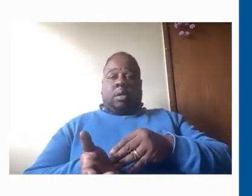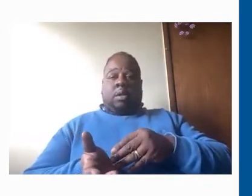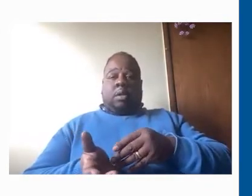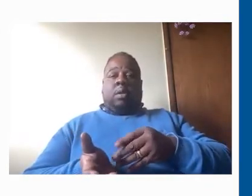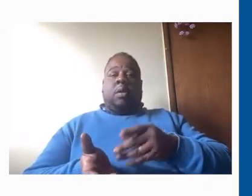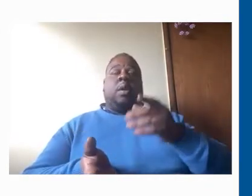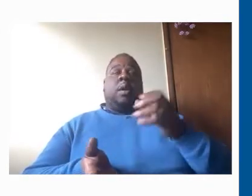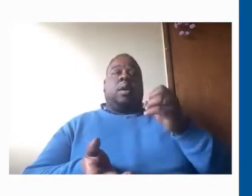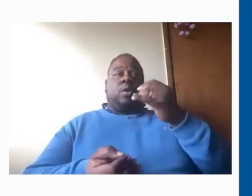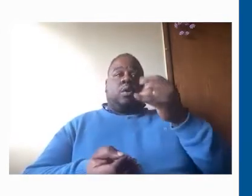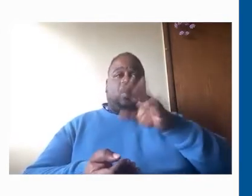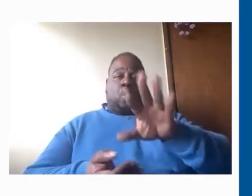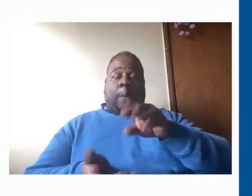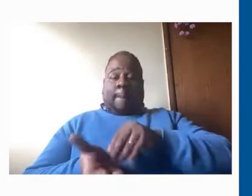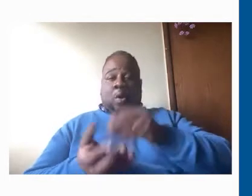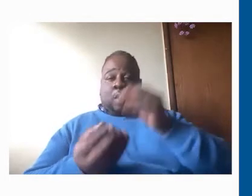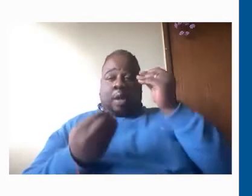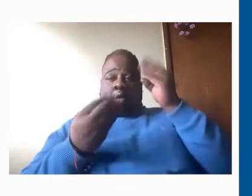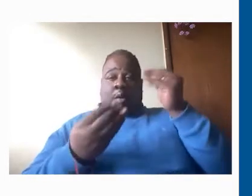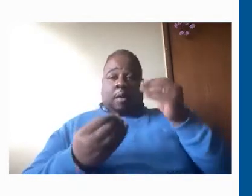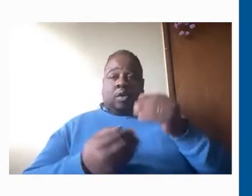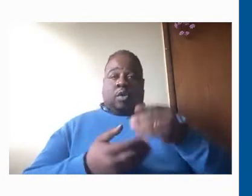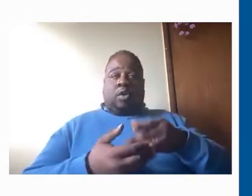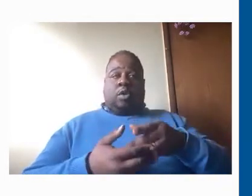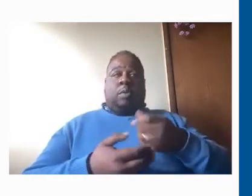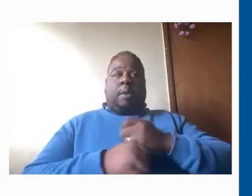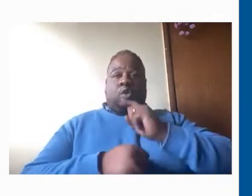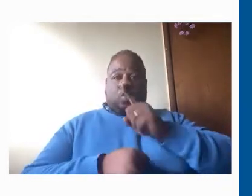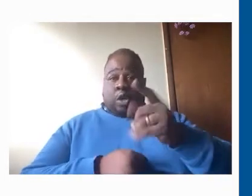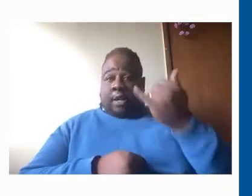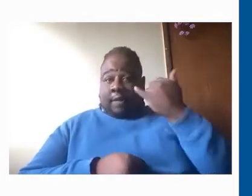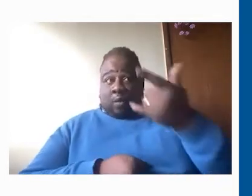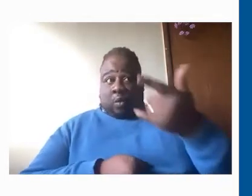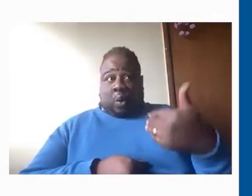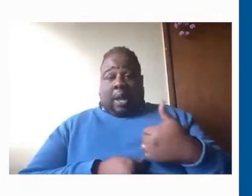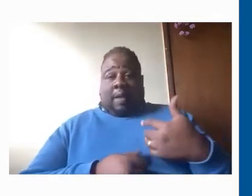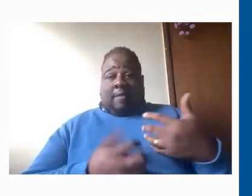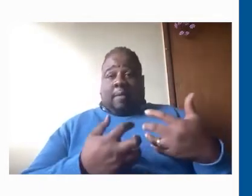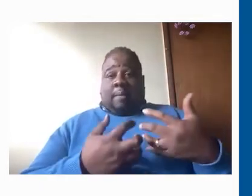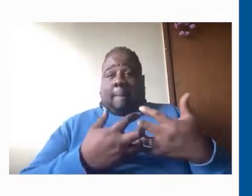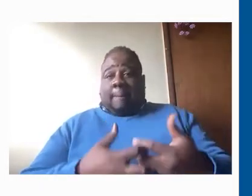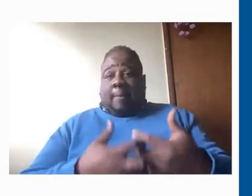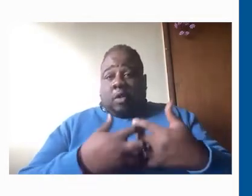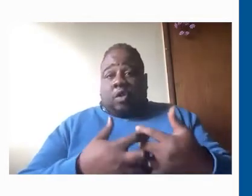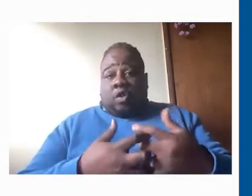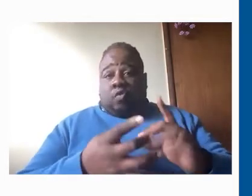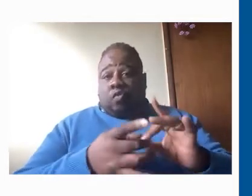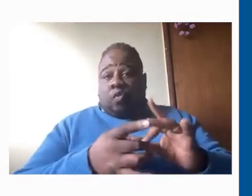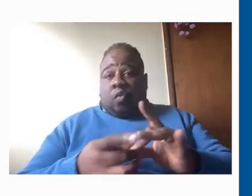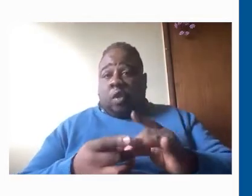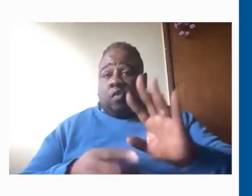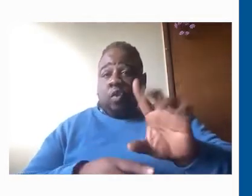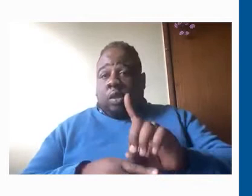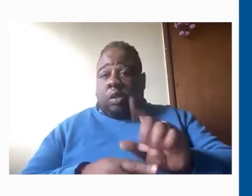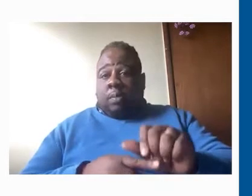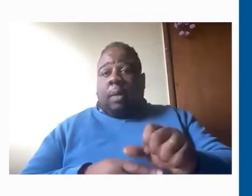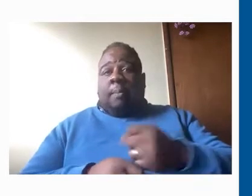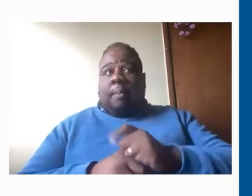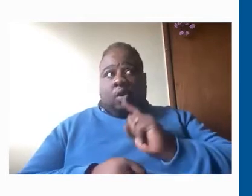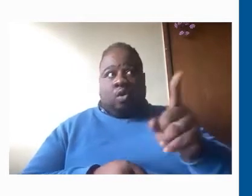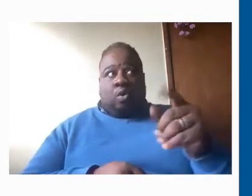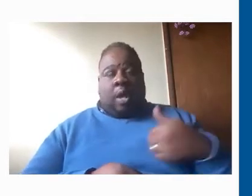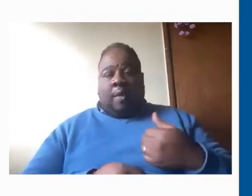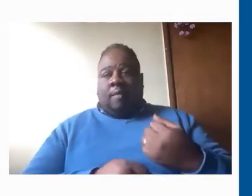if you use durable medical equipment, that could be written in that location too. Also, the